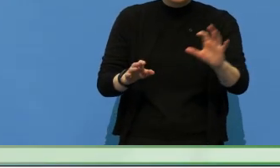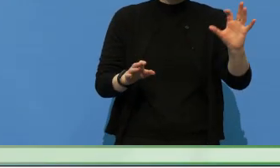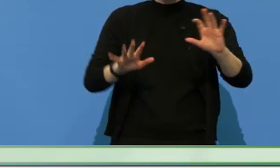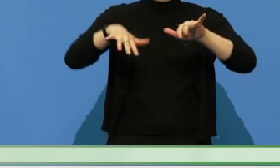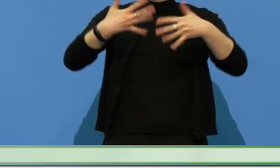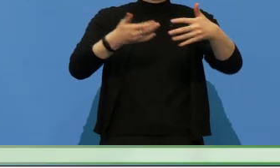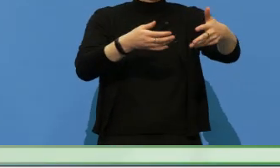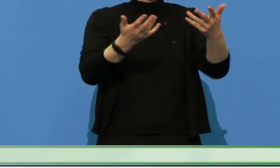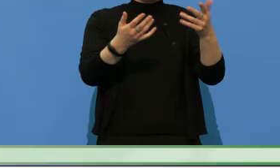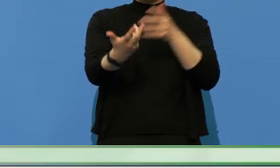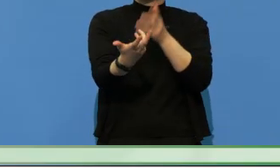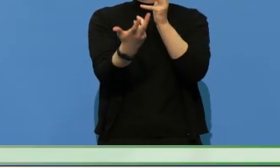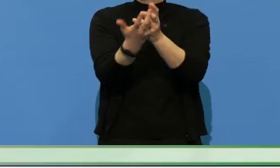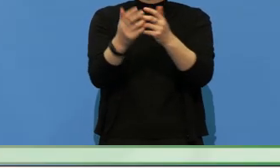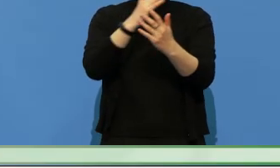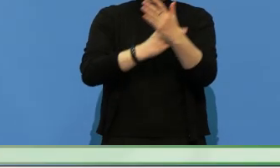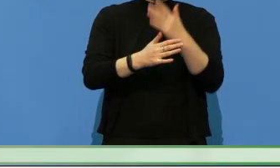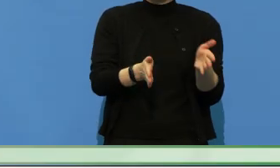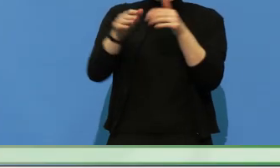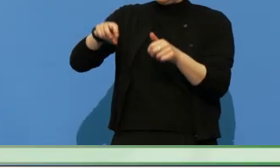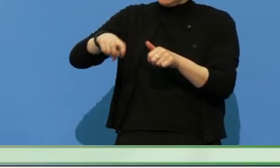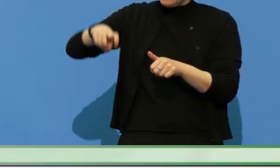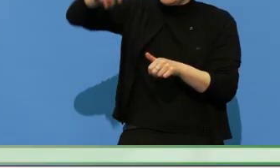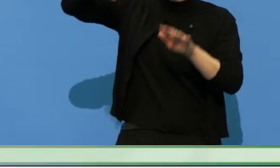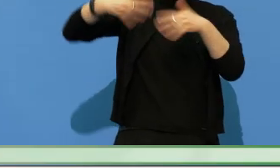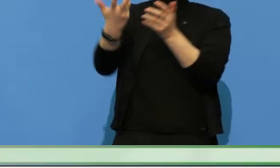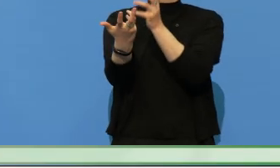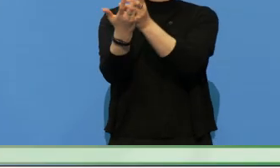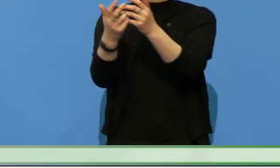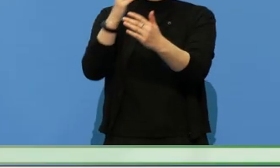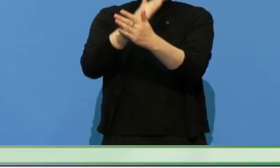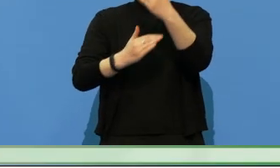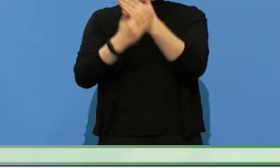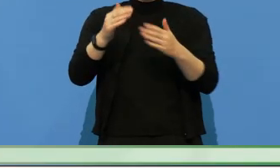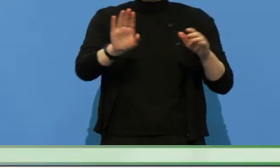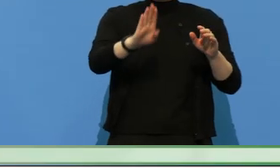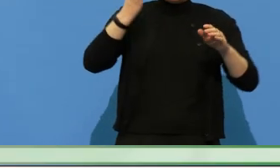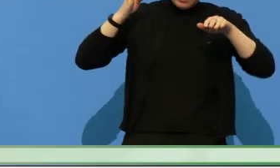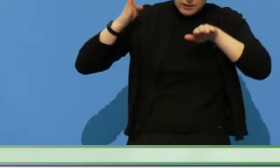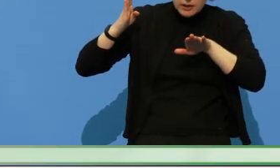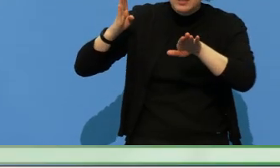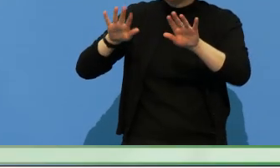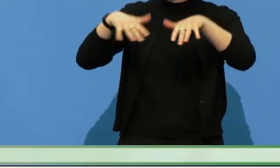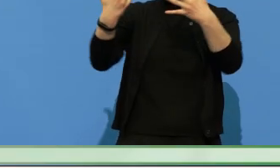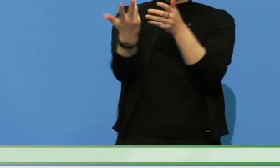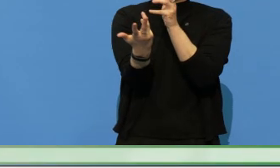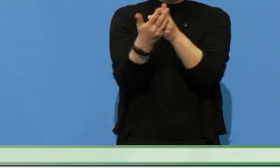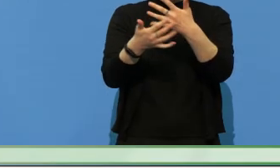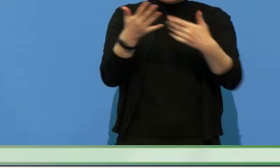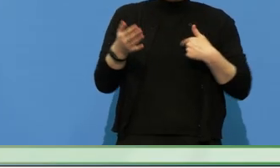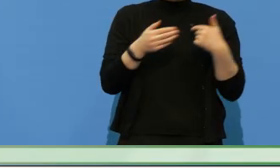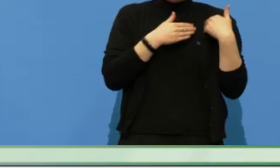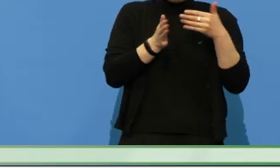inclusive staircase, how the entrance should look like, the surroundings of the